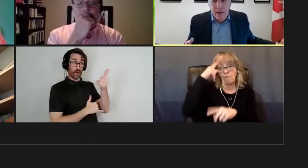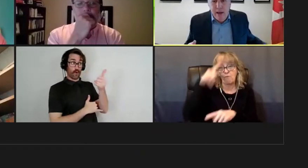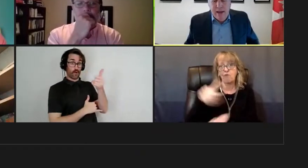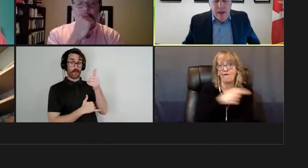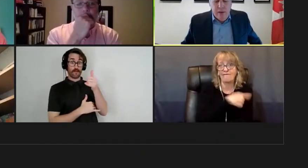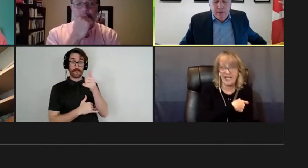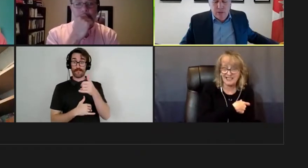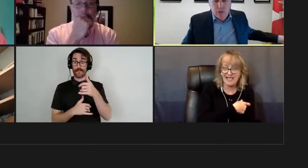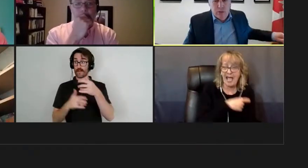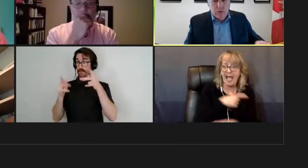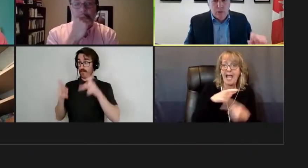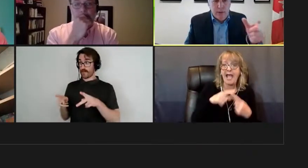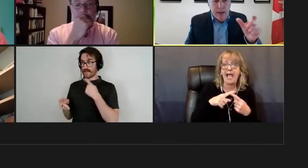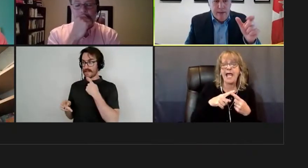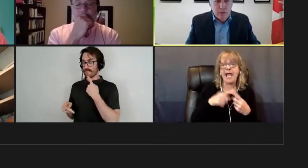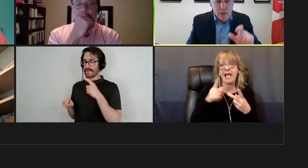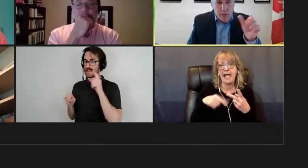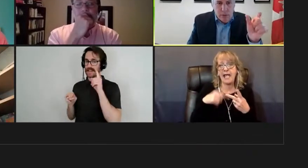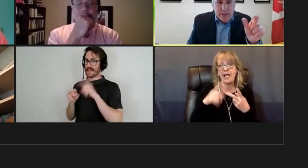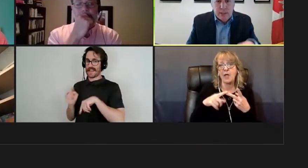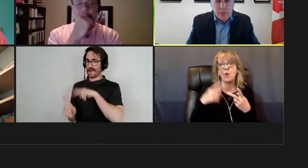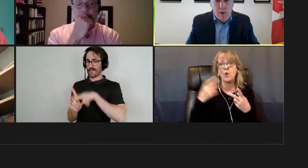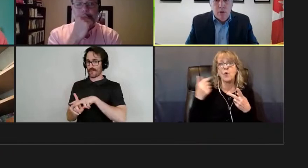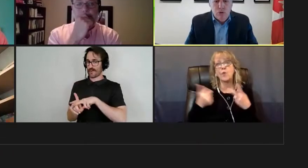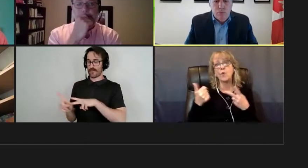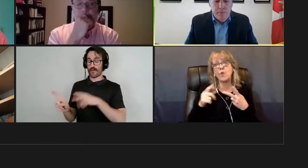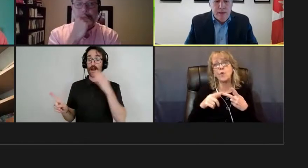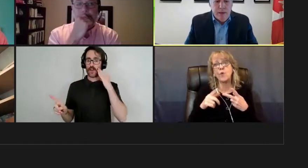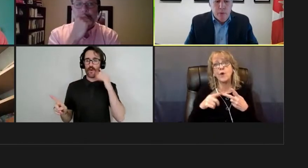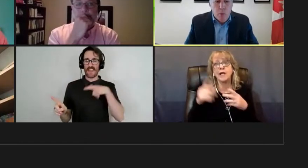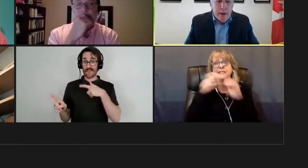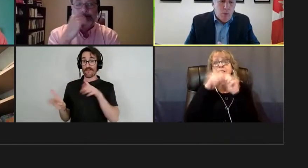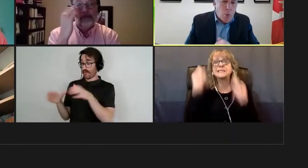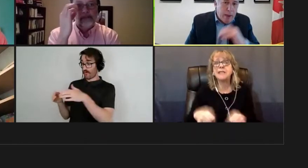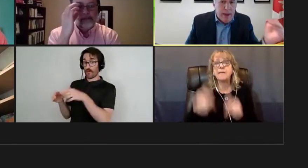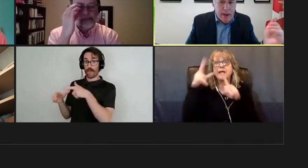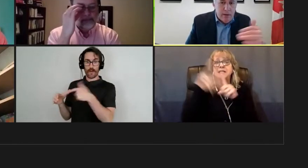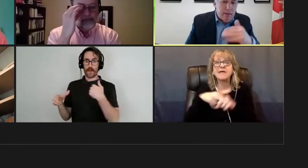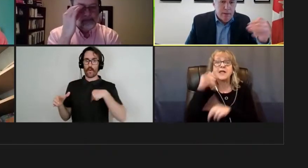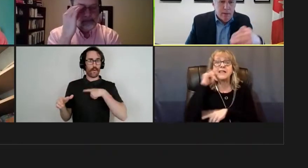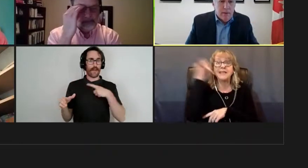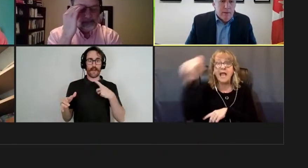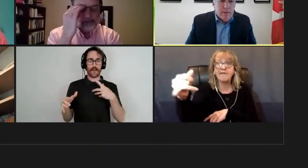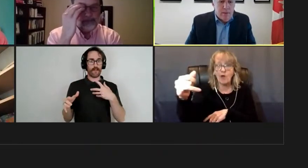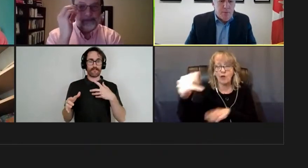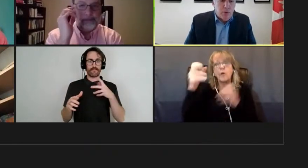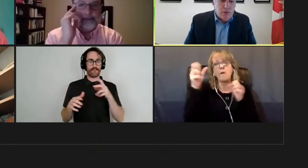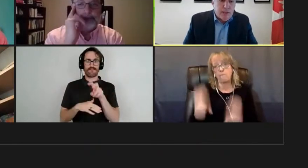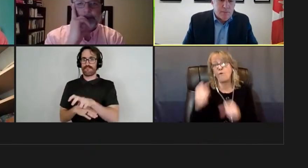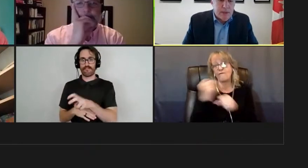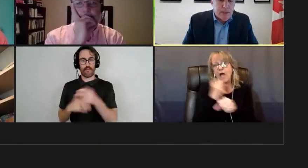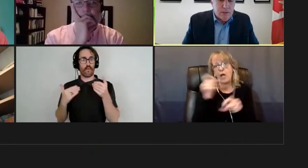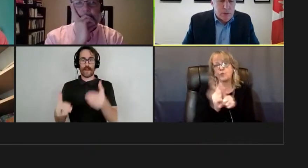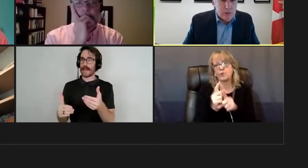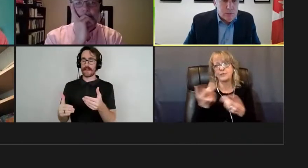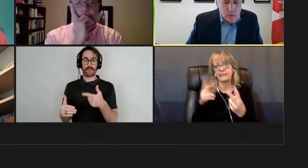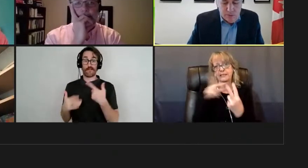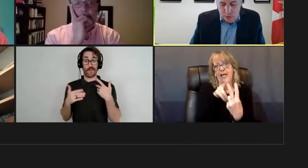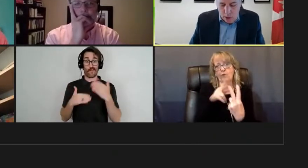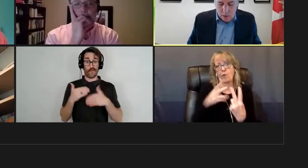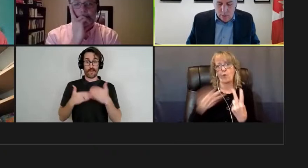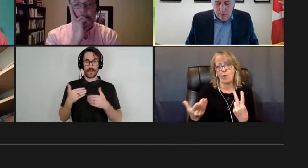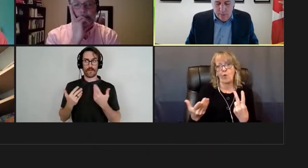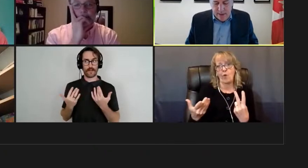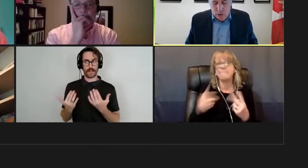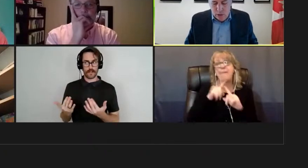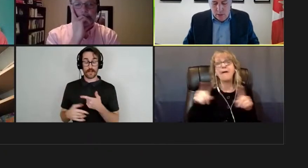say, I can't register you. So yeah, there's that small group, because we went way ahead of the process, because it was, you know, for